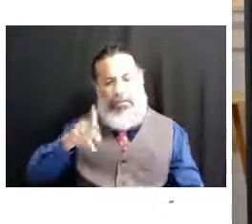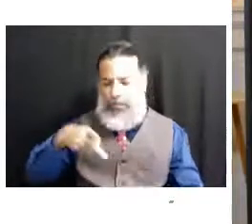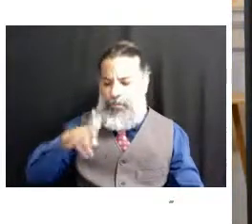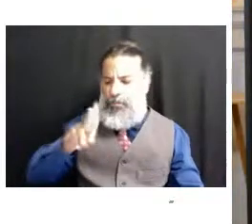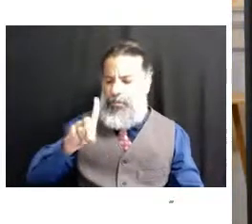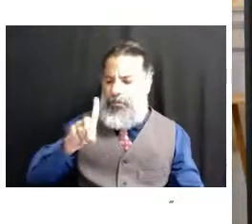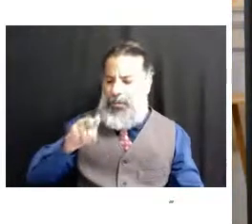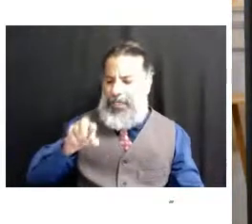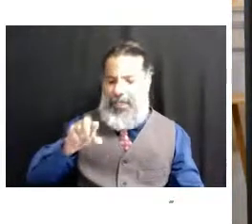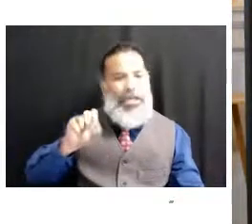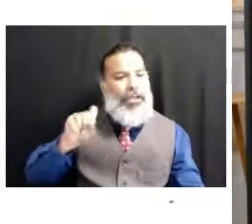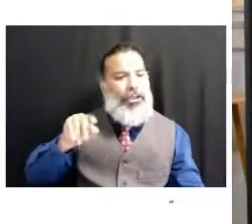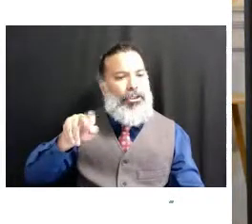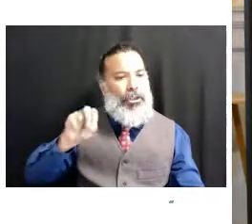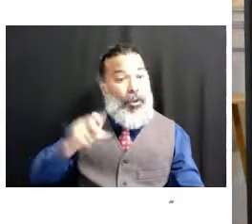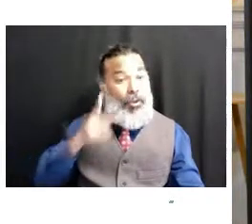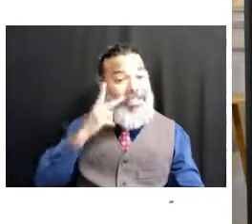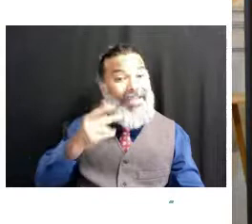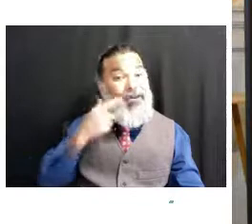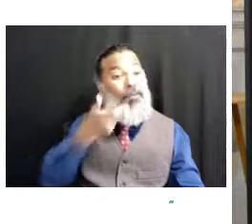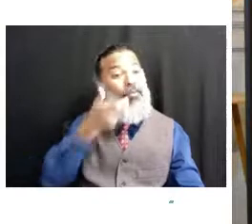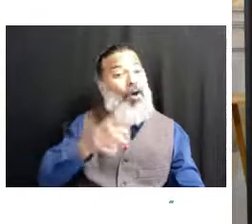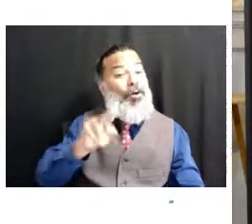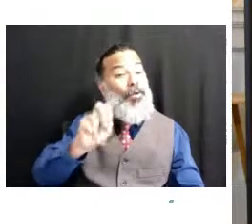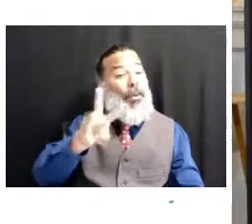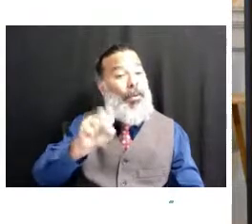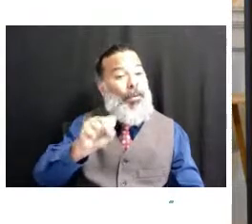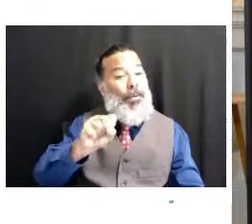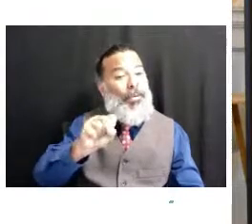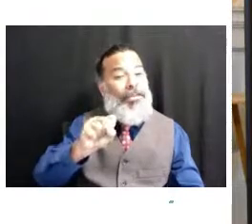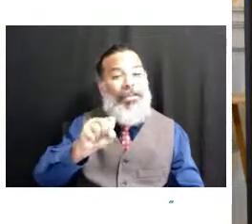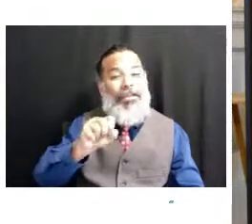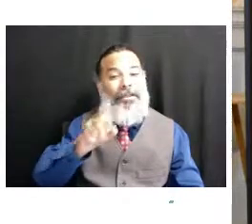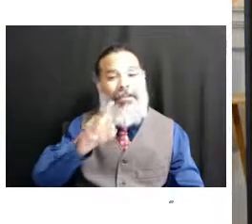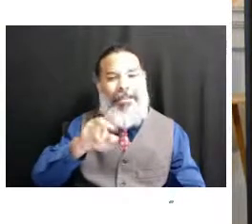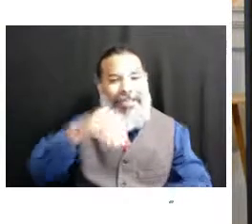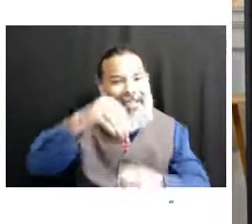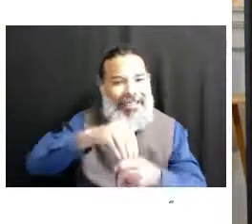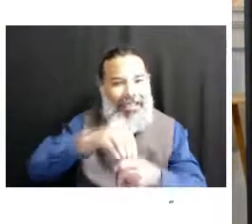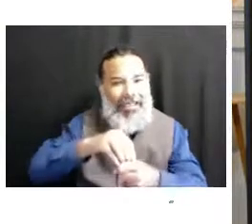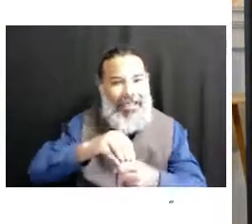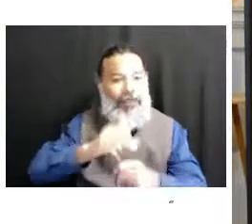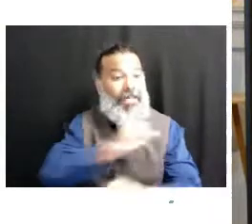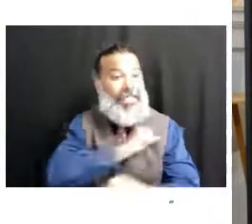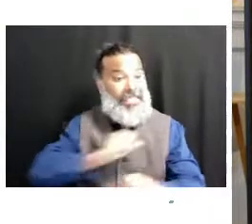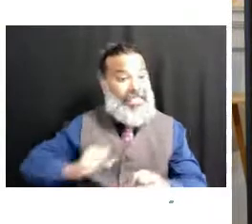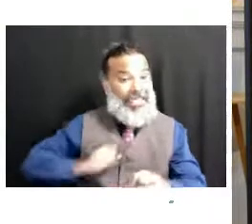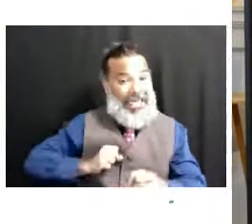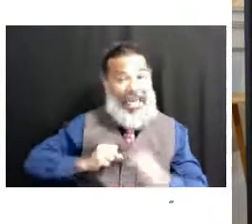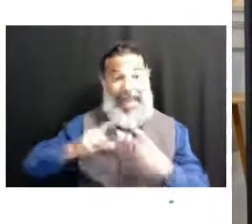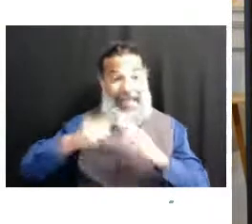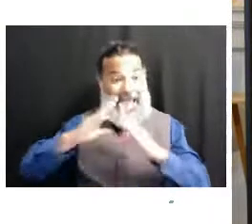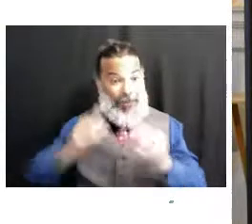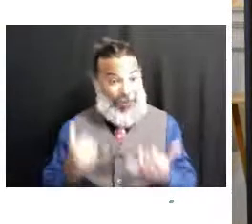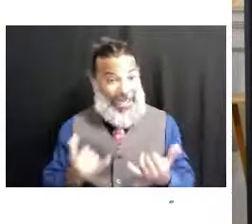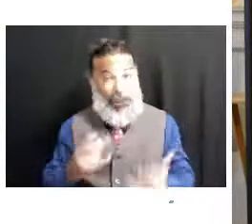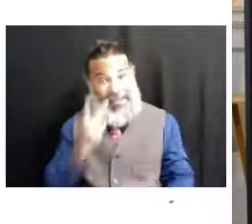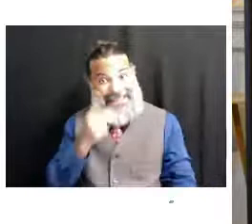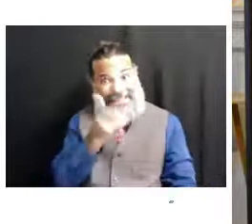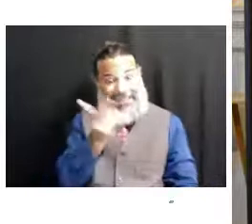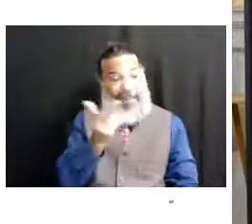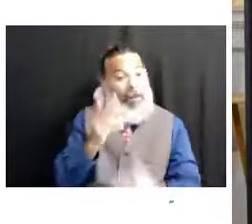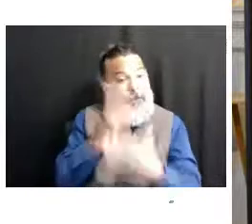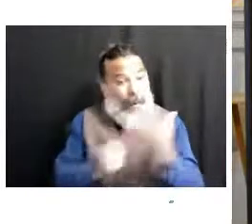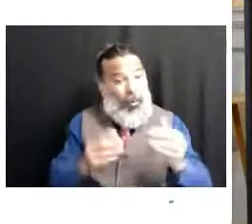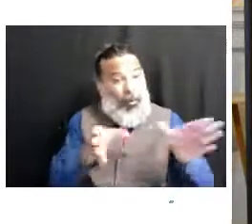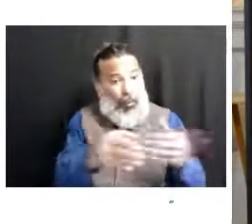see this if you watch the news and you see the interior of the Senate and House today. Both those